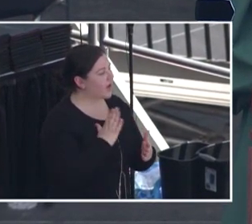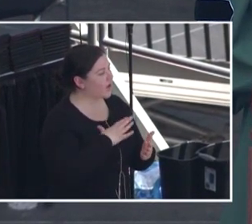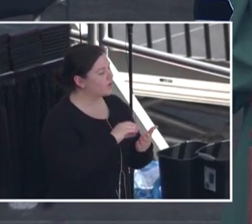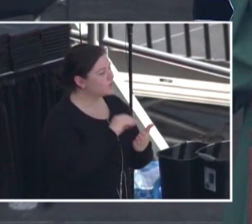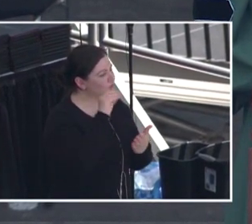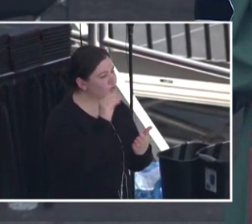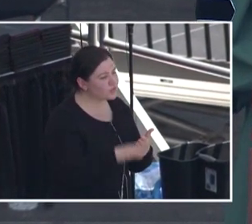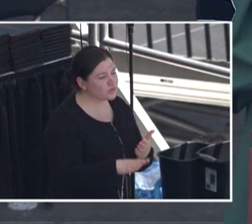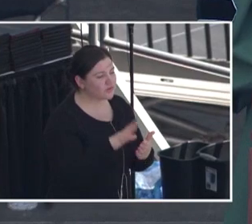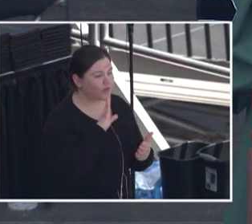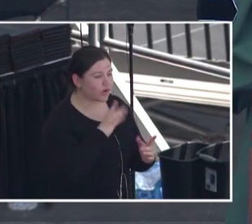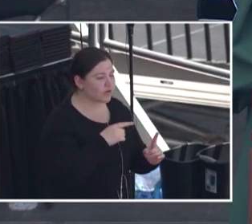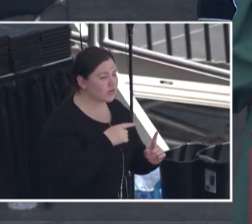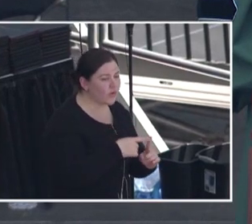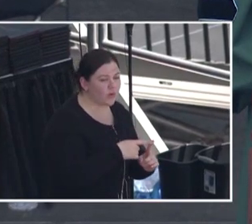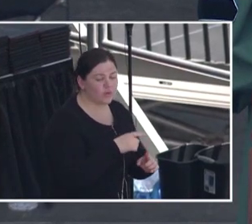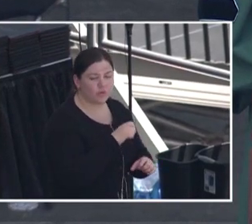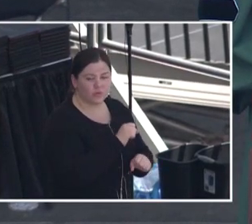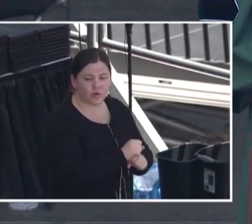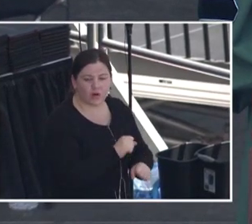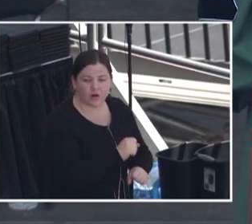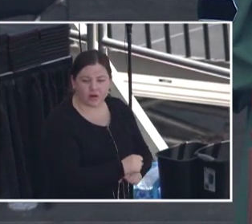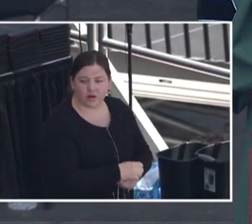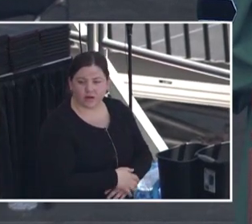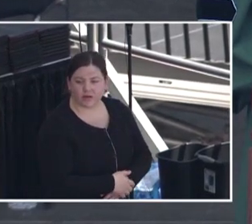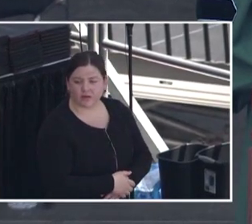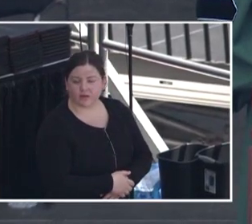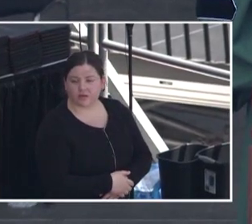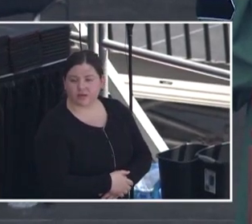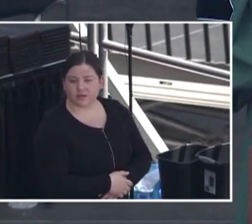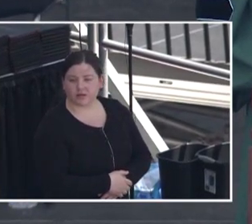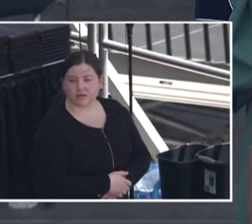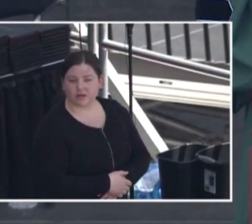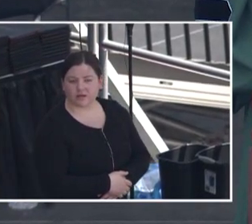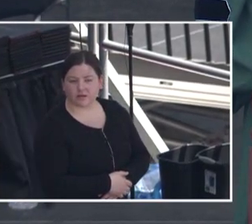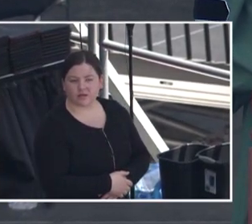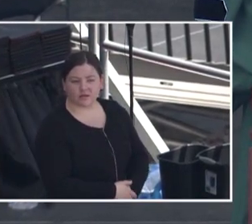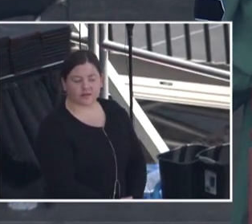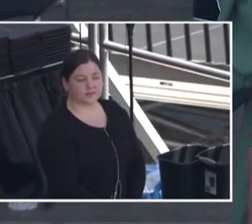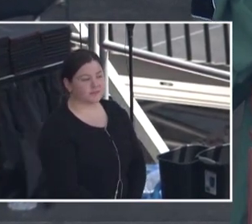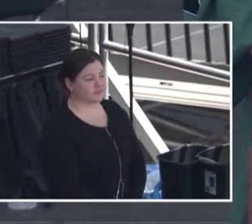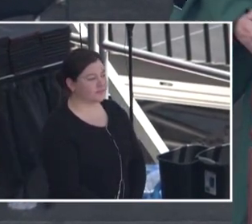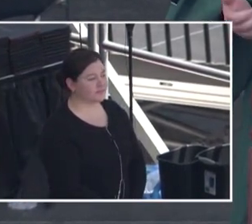directors, and staff, please rise and be recognized.